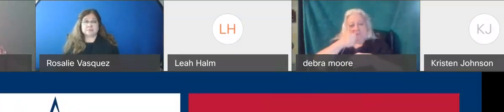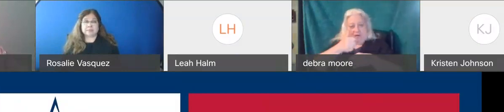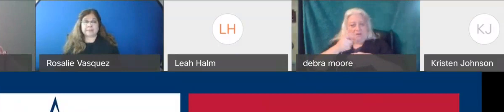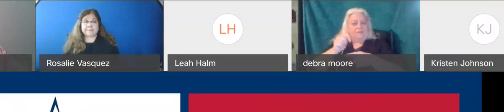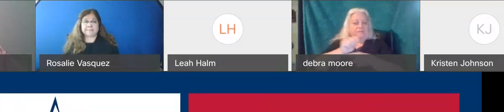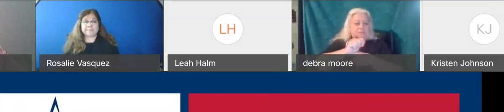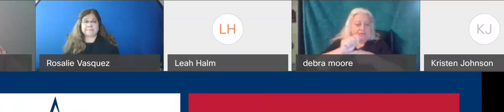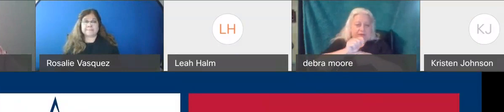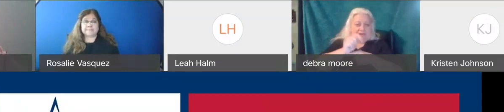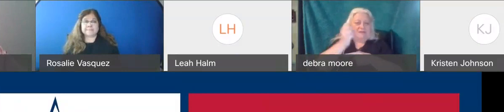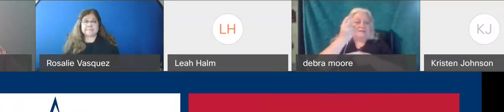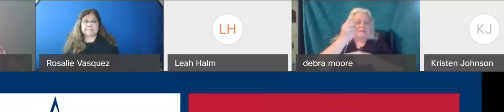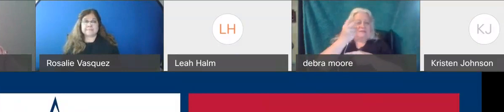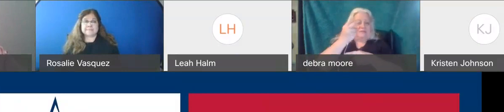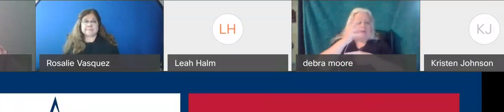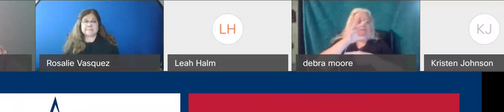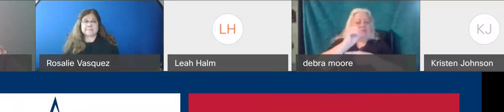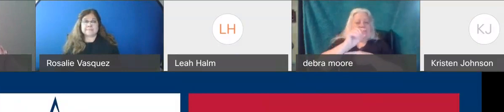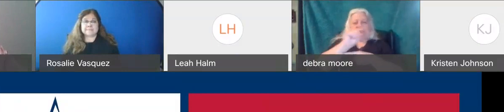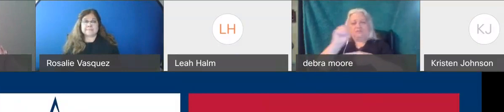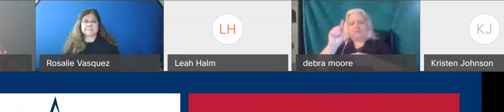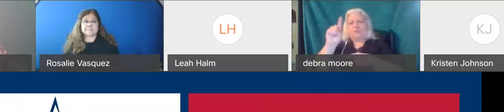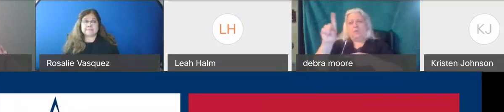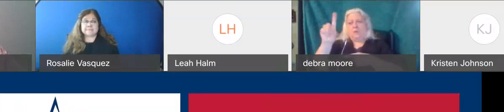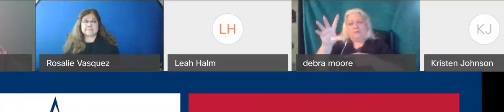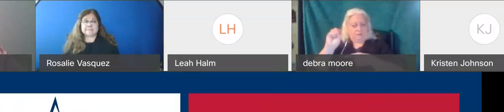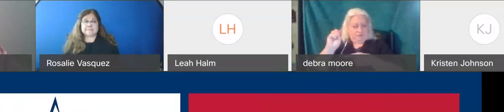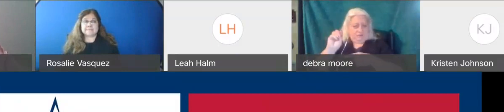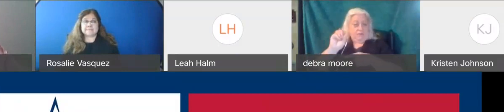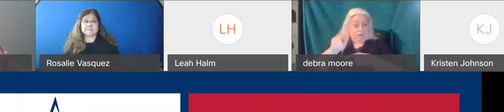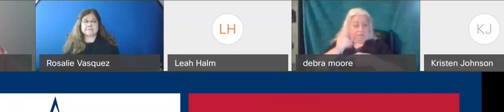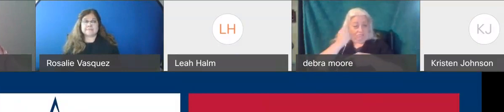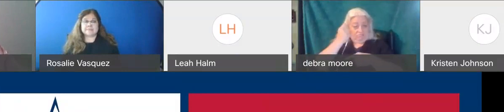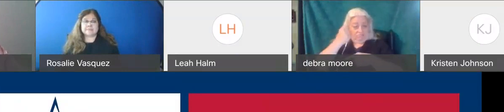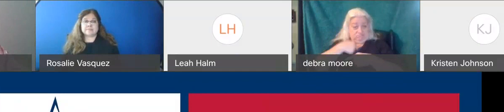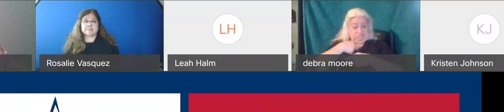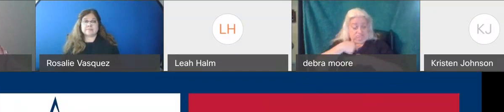the training will be from 12:30 to 1:20.